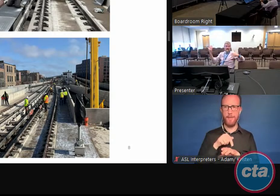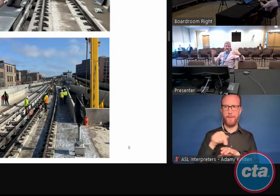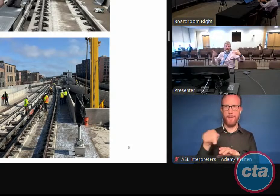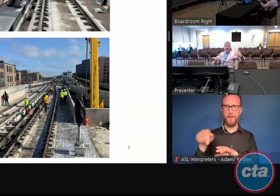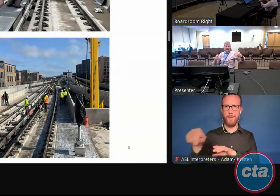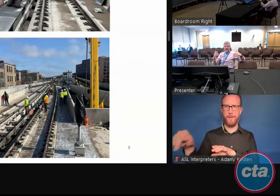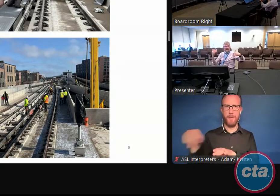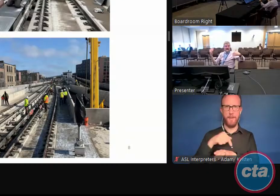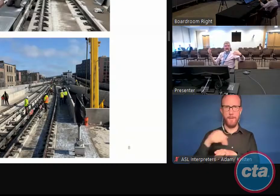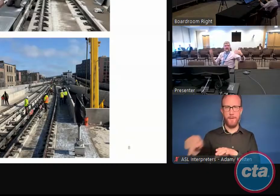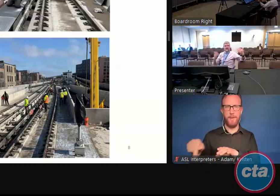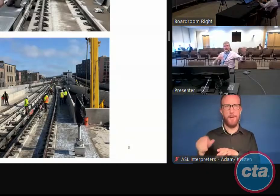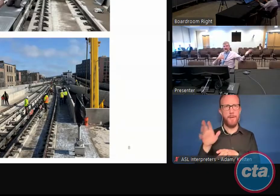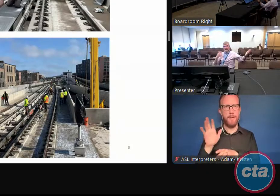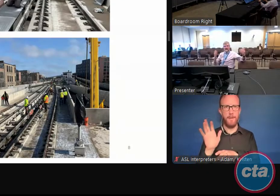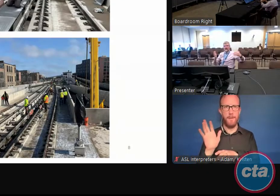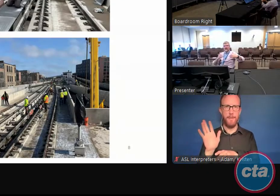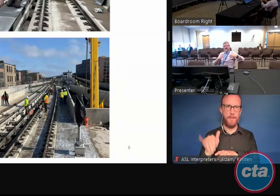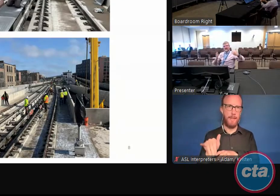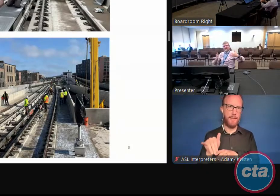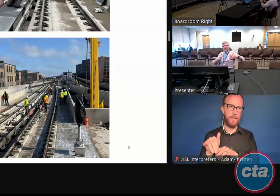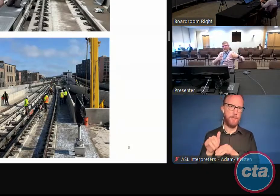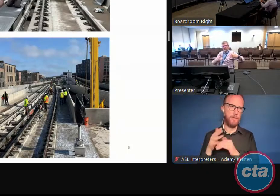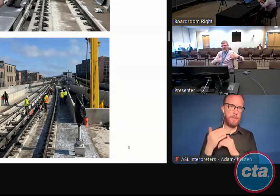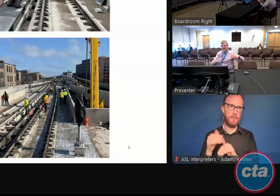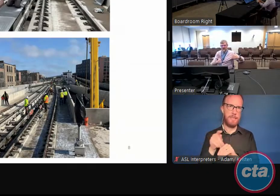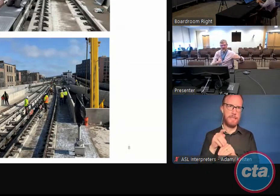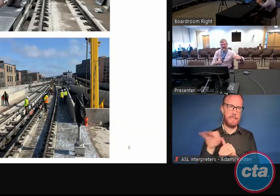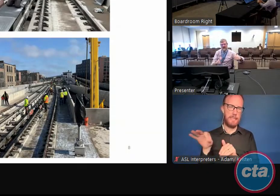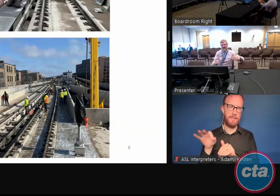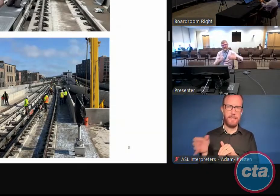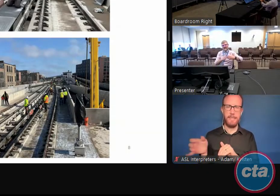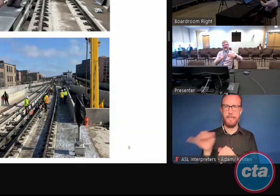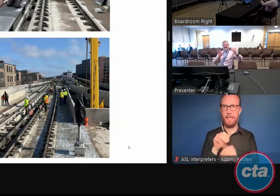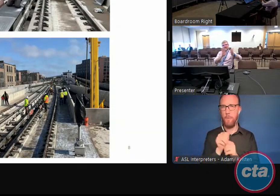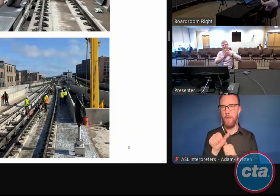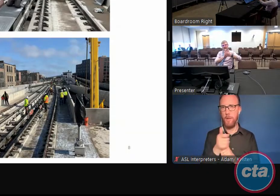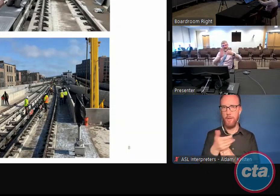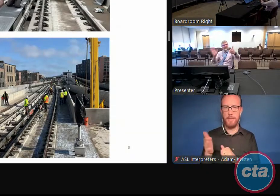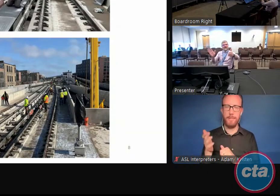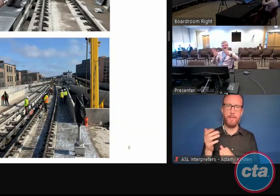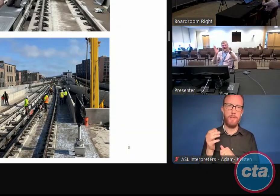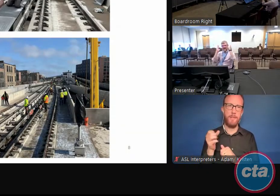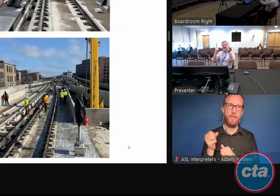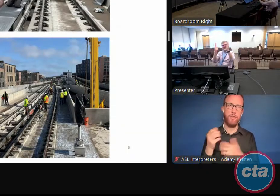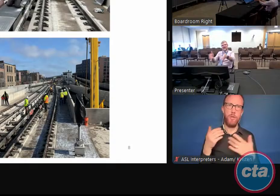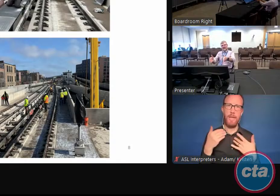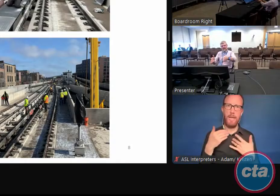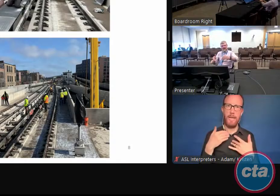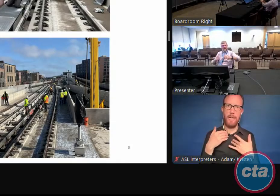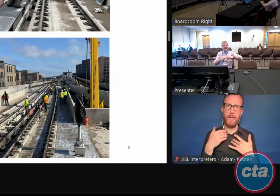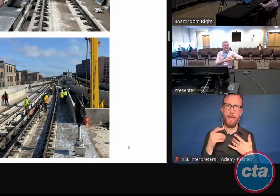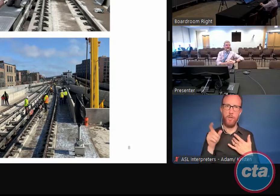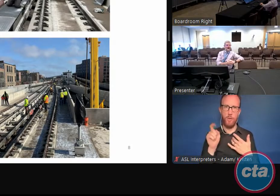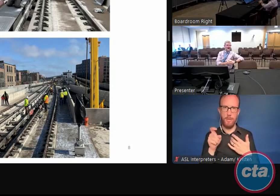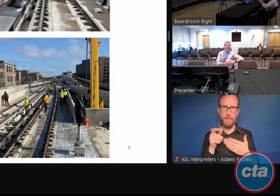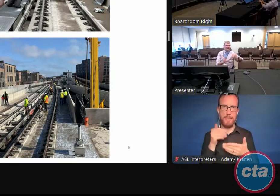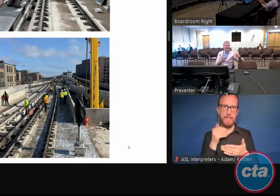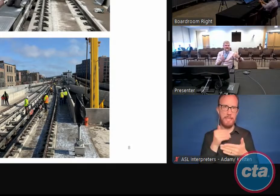for ROE, any of the others are project, right? So it has this parameter, you have to be along the railroad.